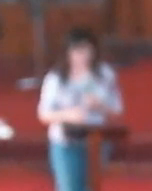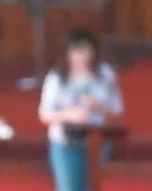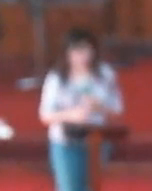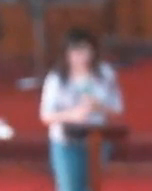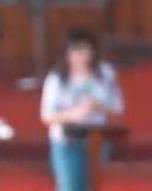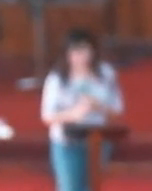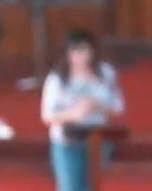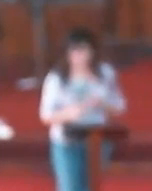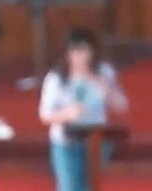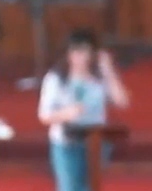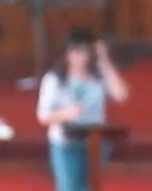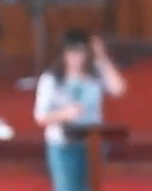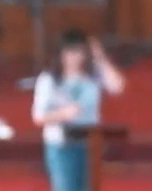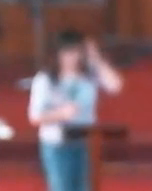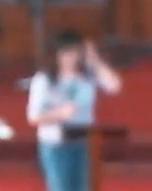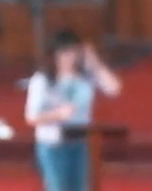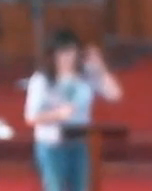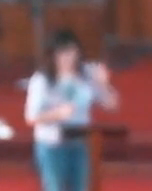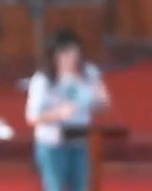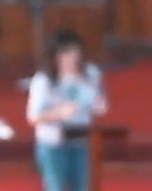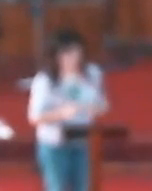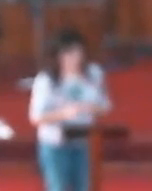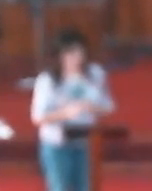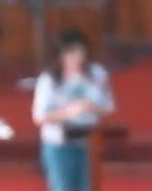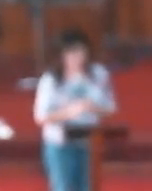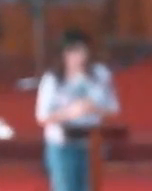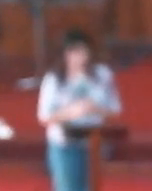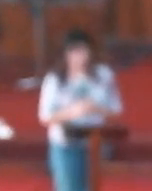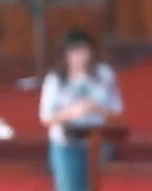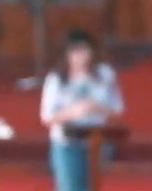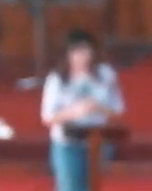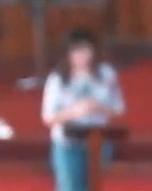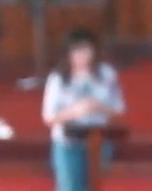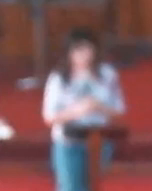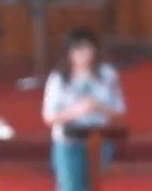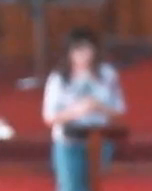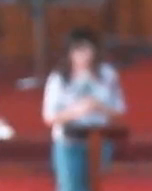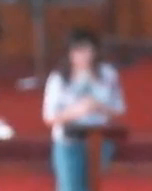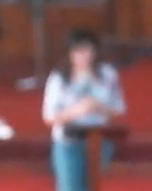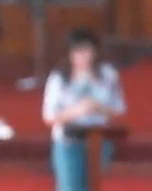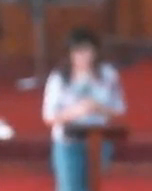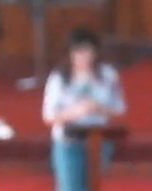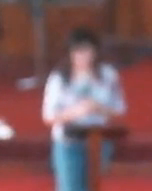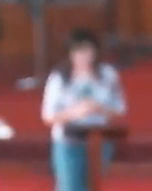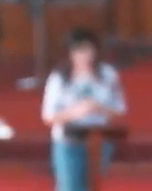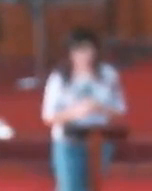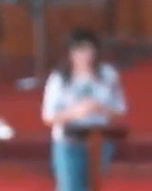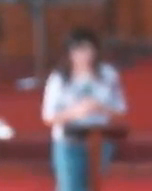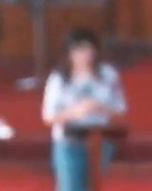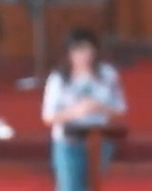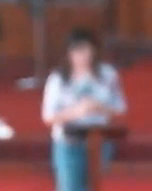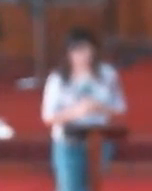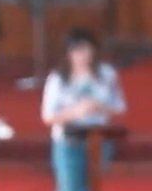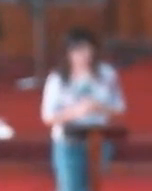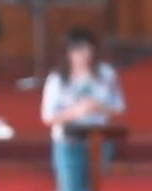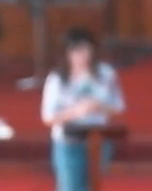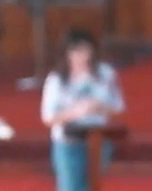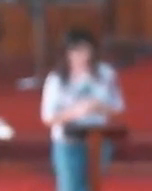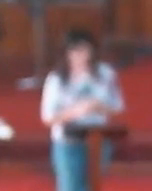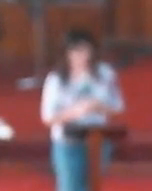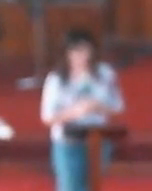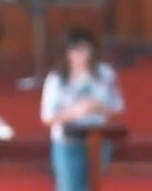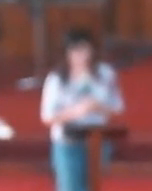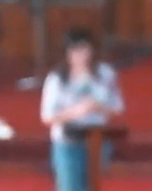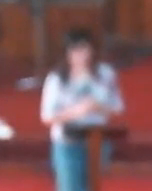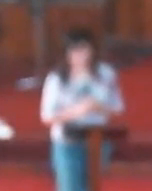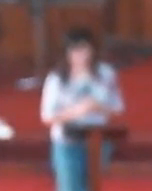países. And verse 17 says, as it is written, I have made you a father of many nations. Esa promesa se la hizo Dios